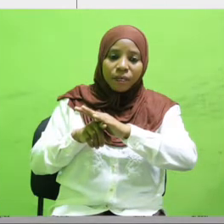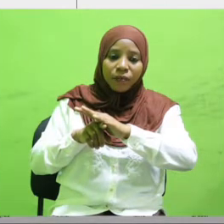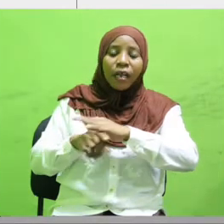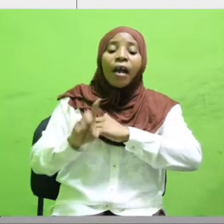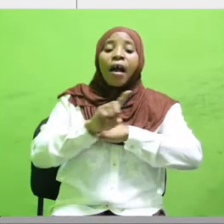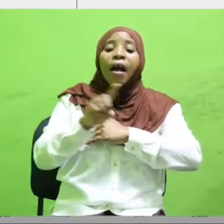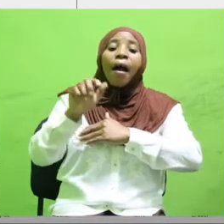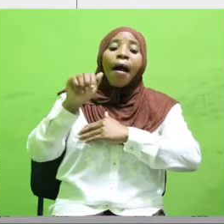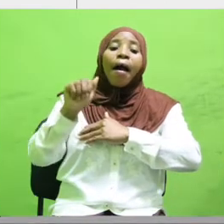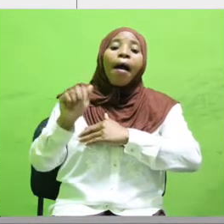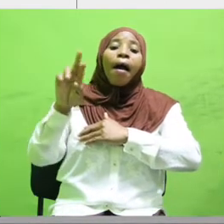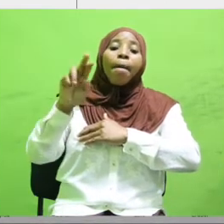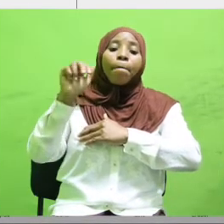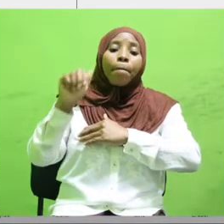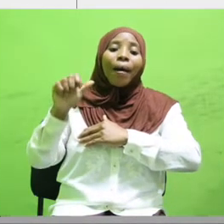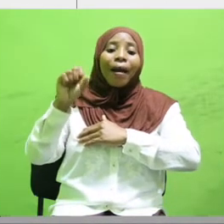parasites.